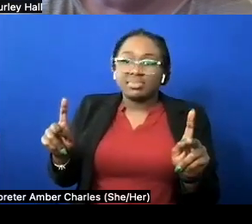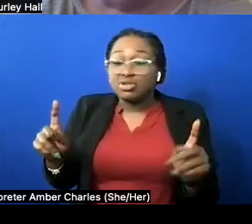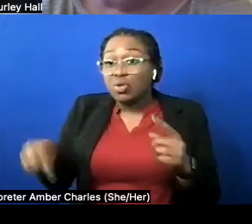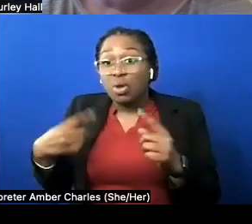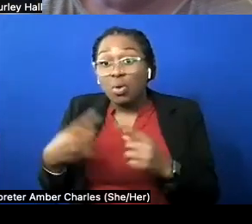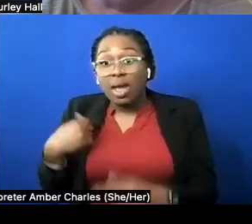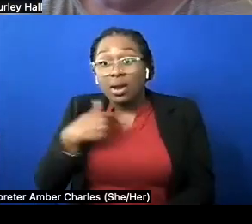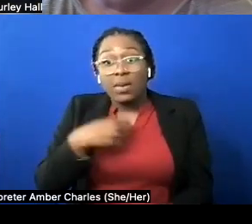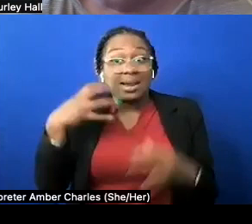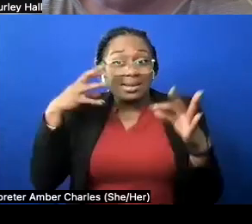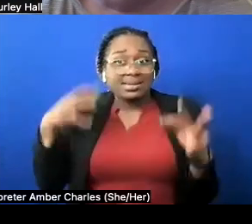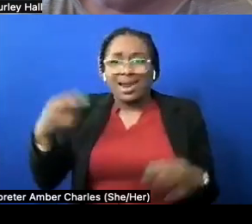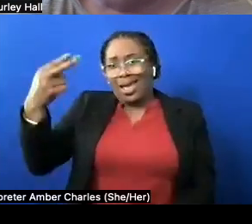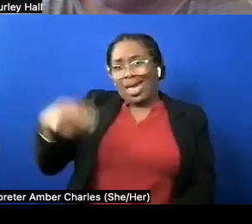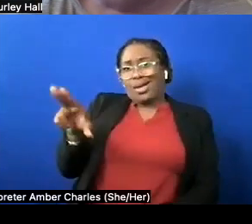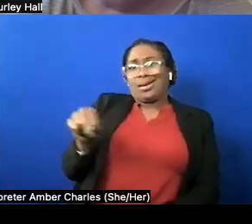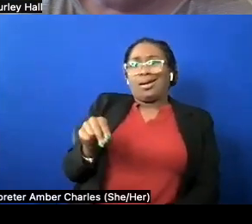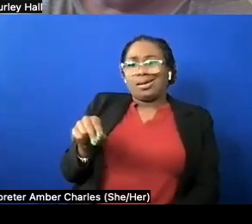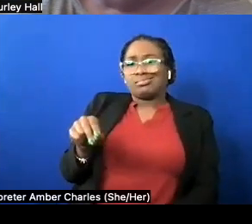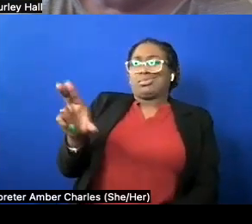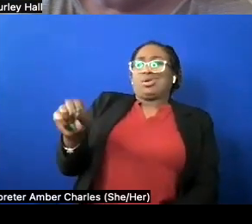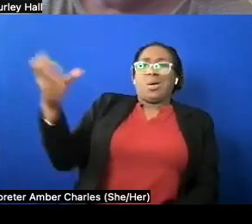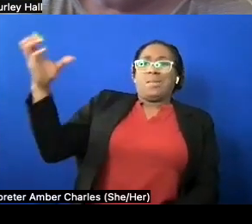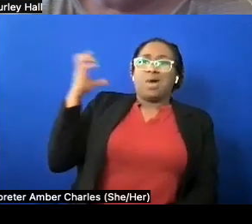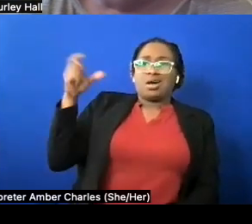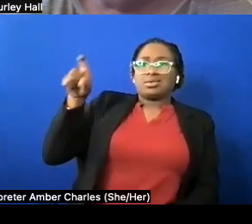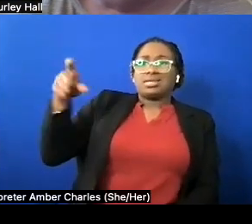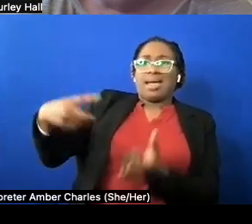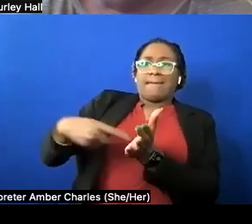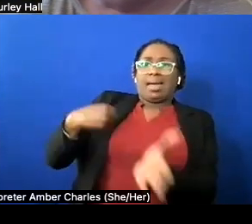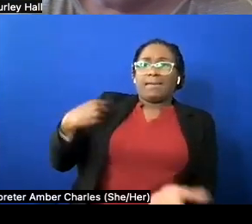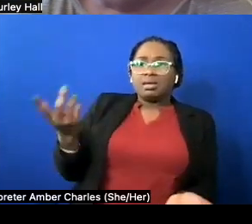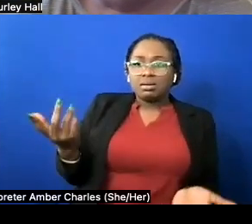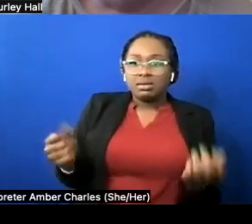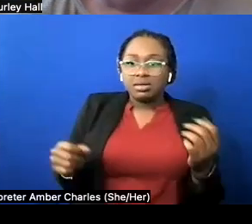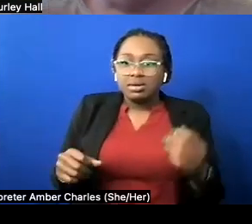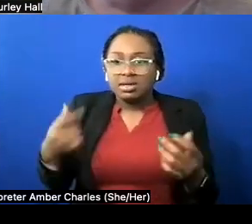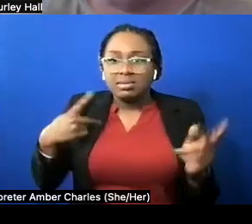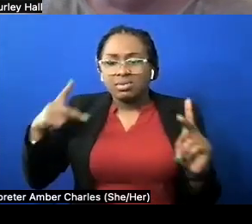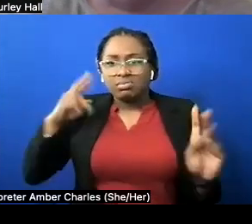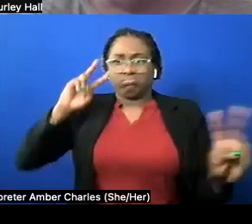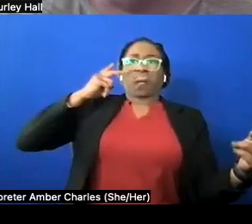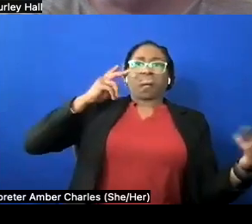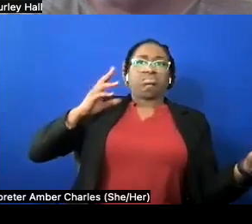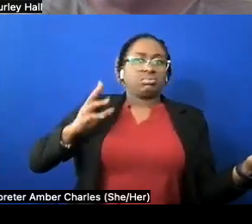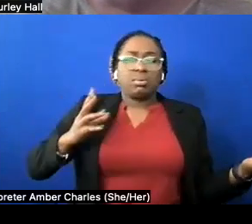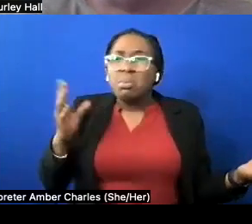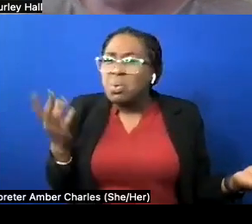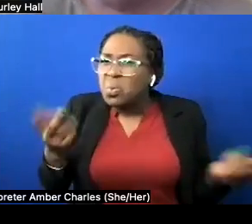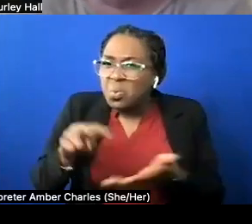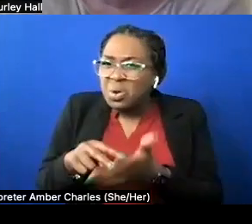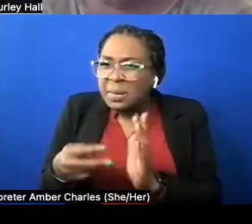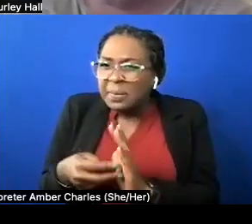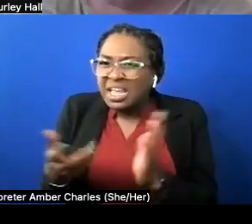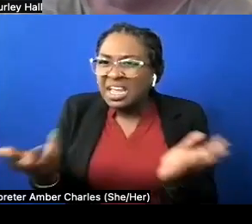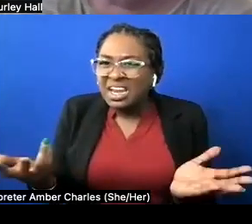when we decide to say, yeah, hell nah, no, boss, you're going to pay me. It throws people off. They're just like, but what do you mean?